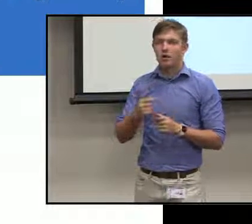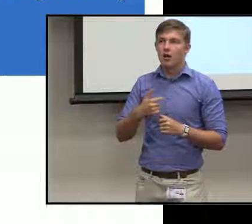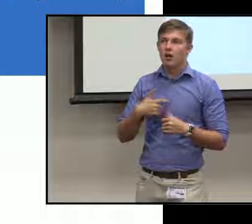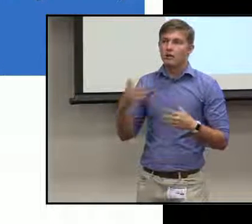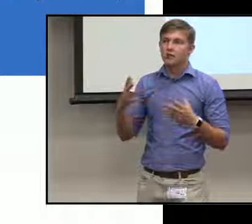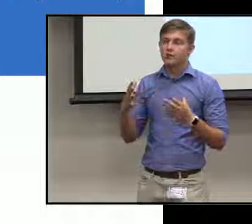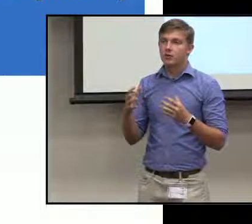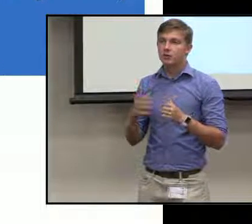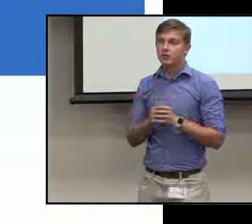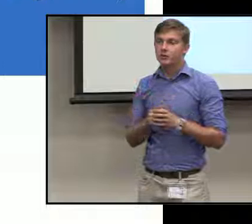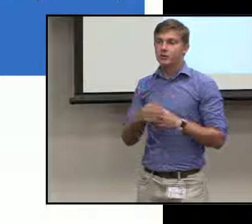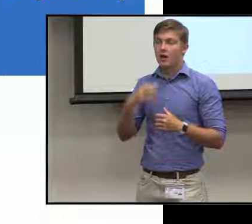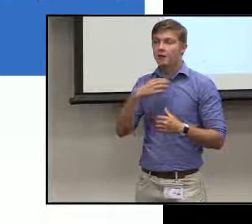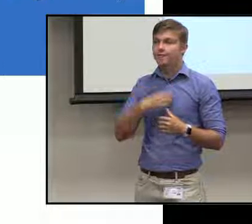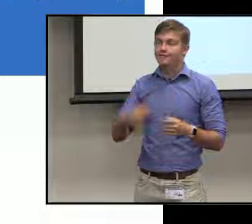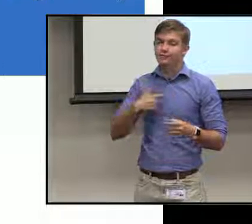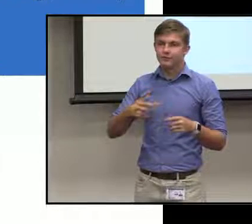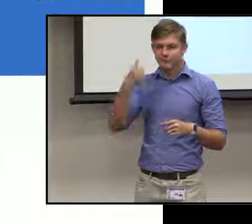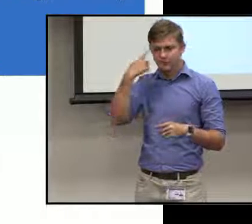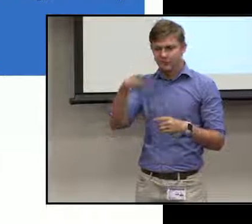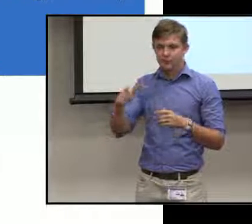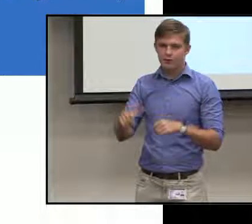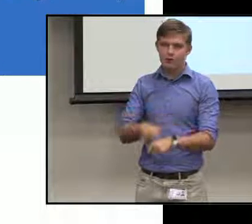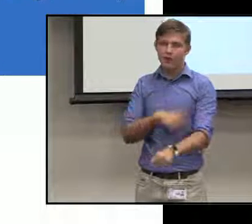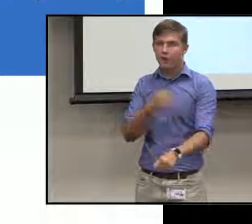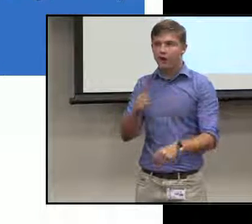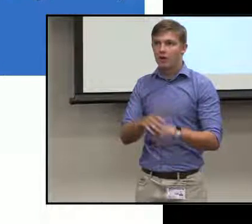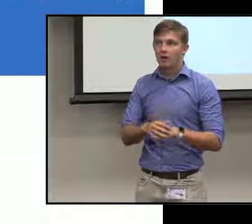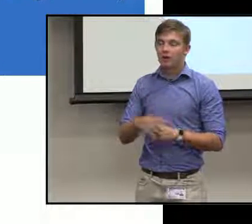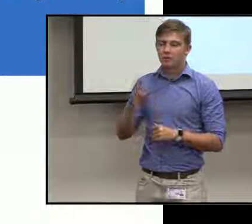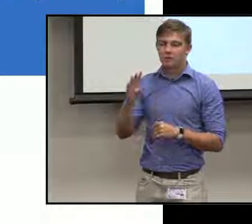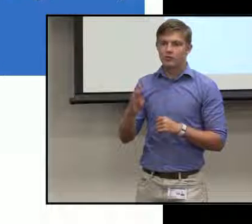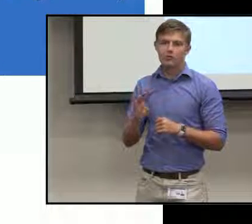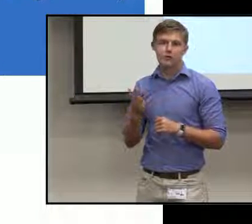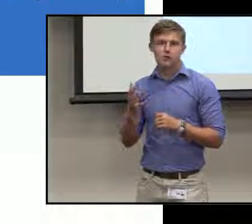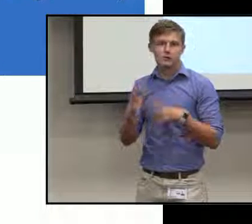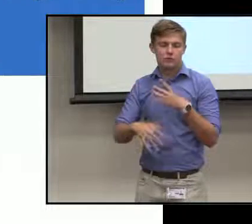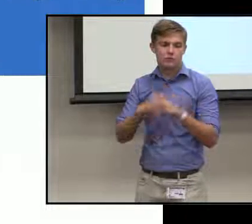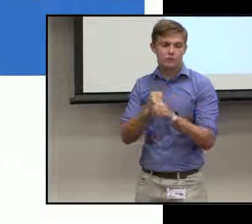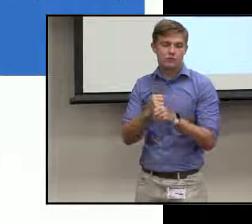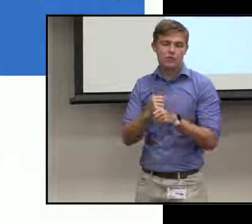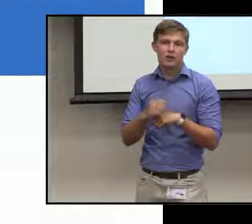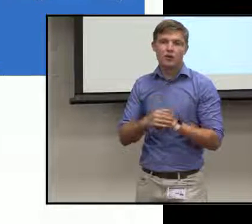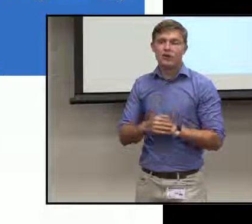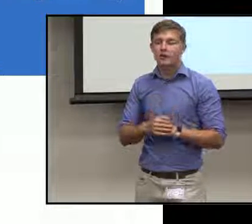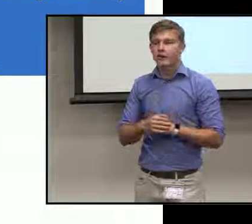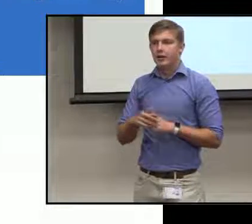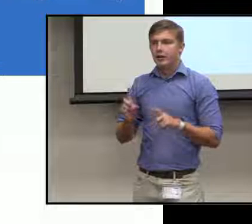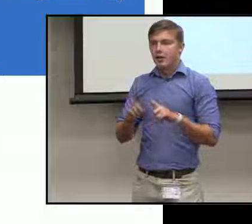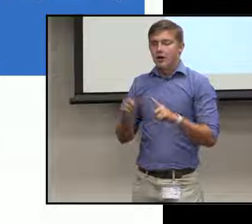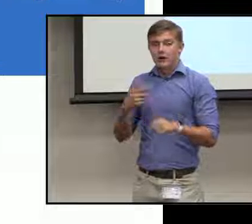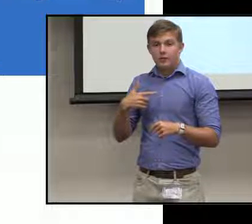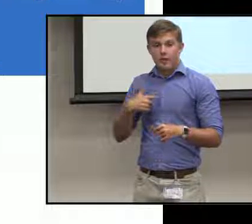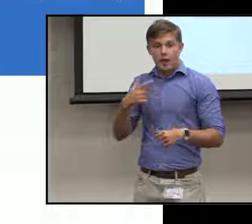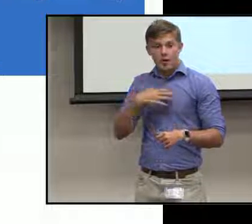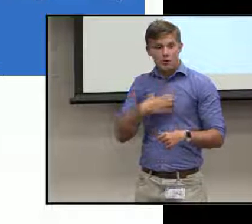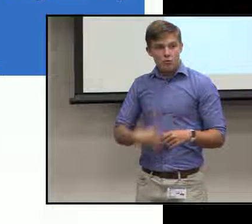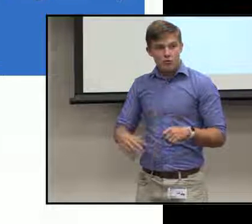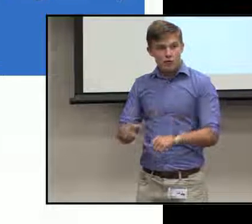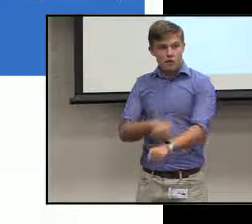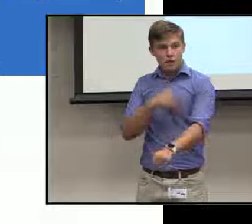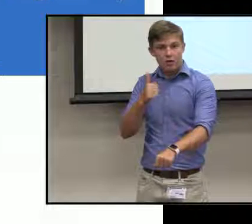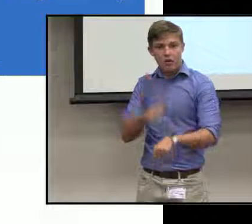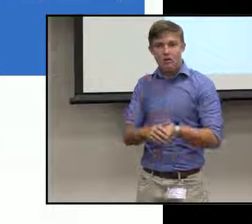was there 4 years. Should have been longer, but I had to come back to SIBI to teach here. But I don't have any regrets about